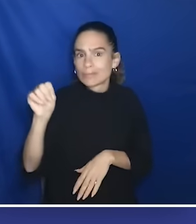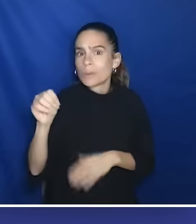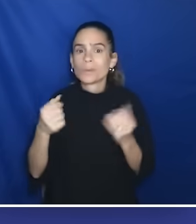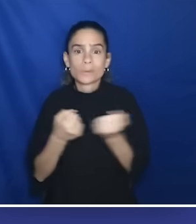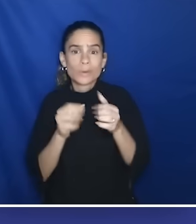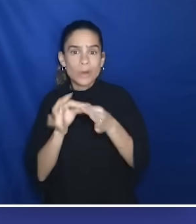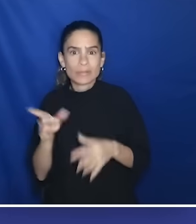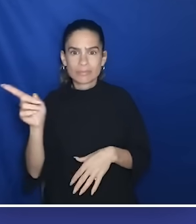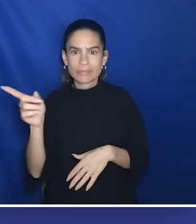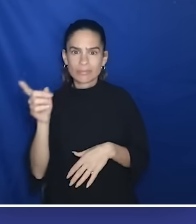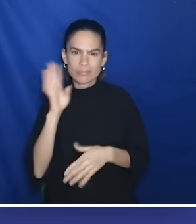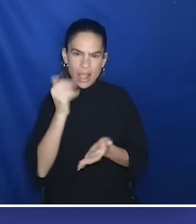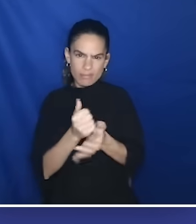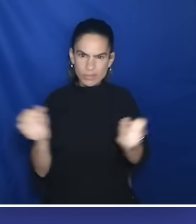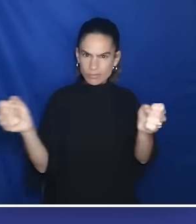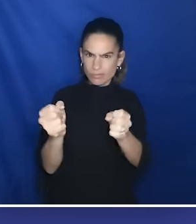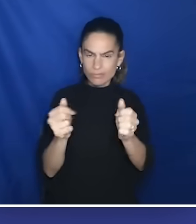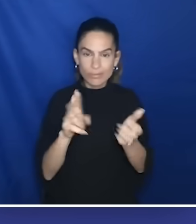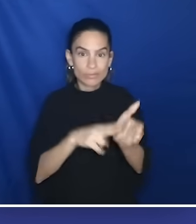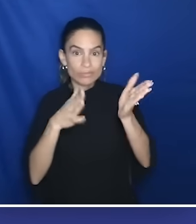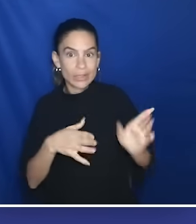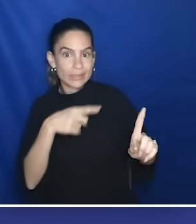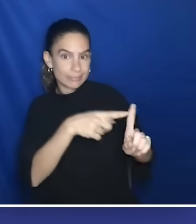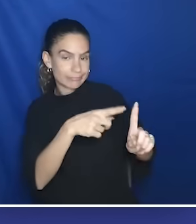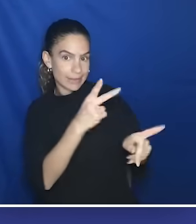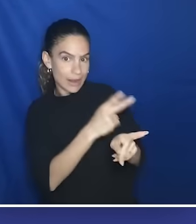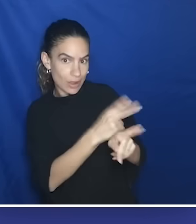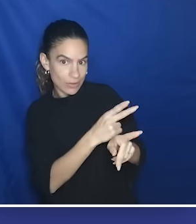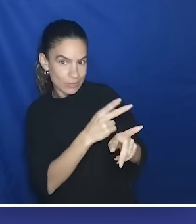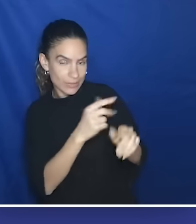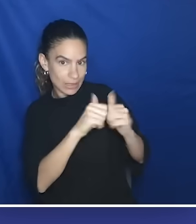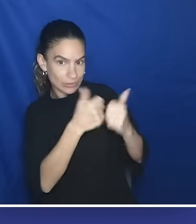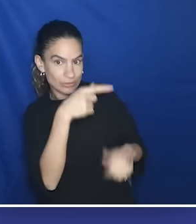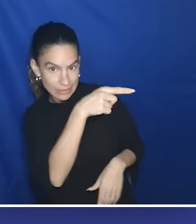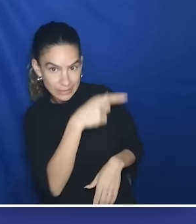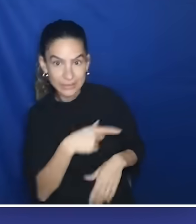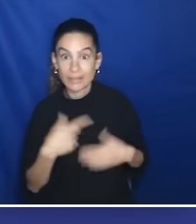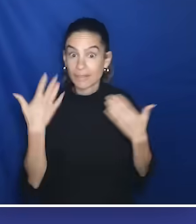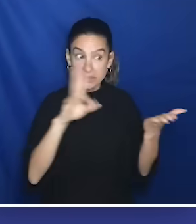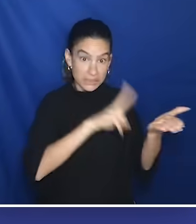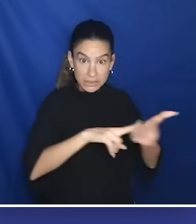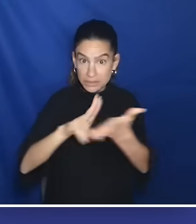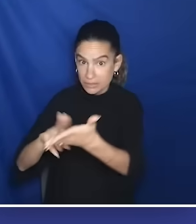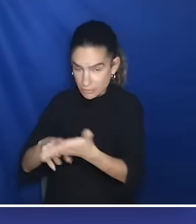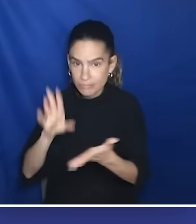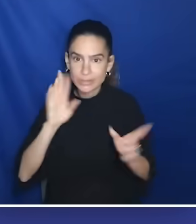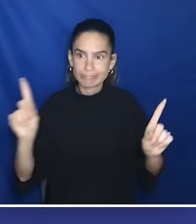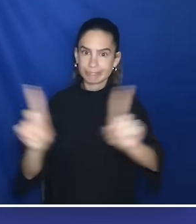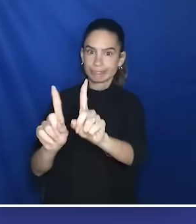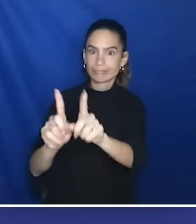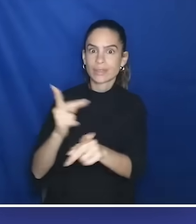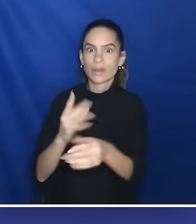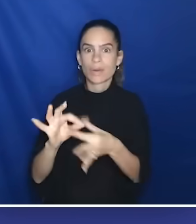support coordinator will connect you with a contracted attendant care agency. Once enrolled, you'll be assigned a care